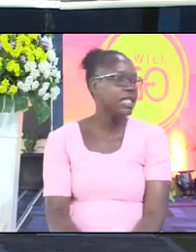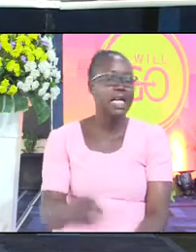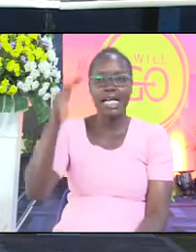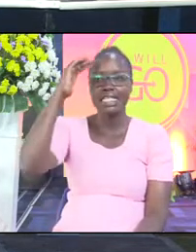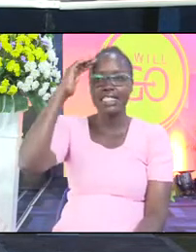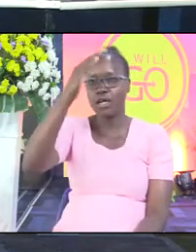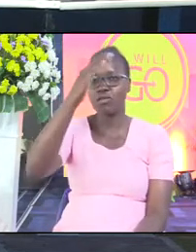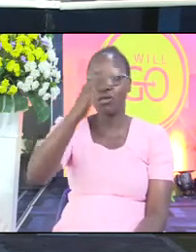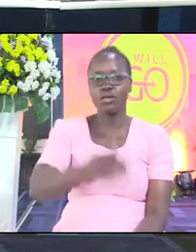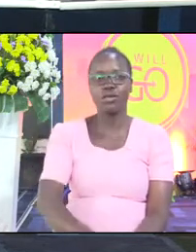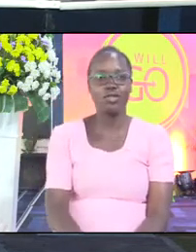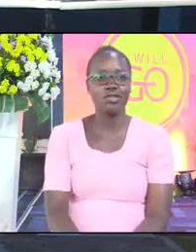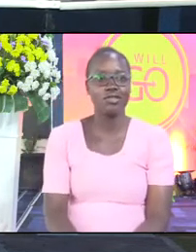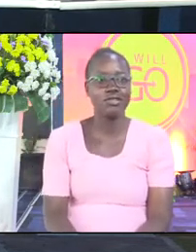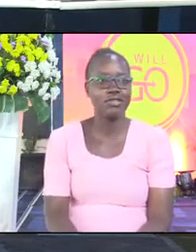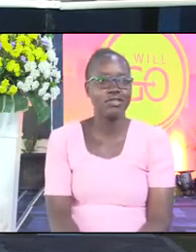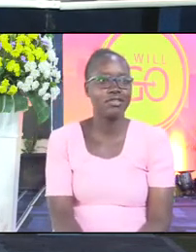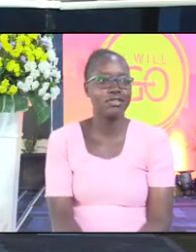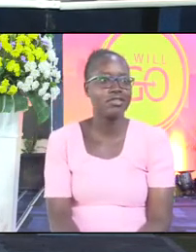Jambo.